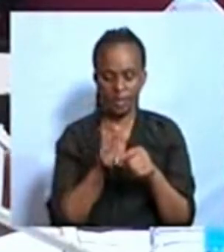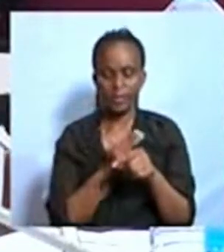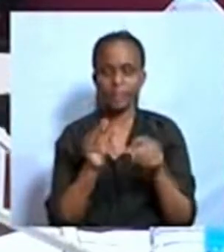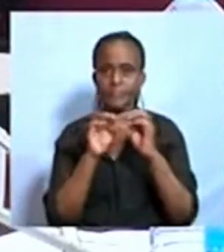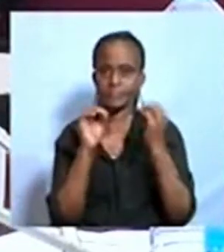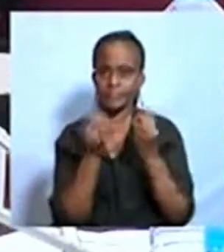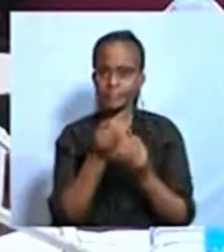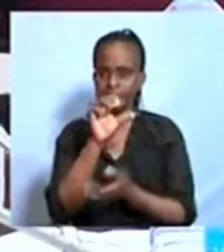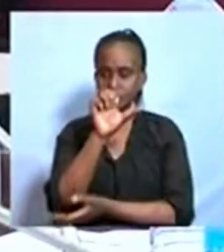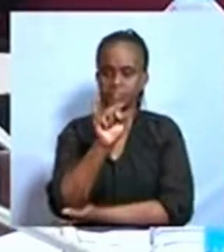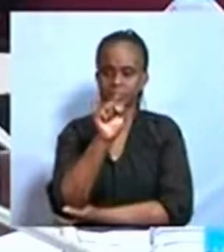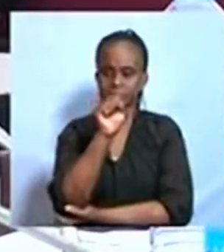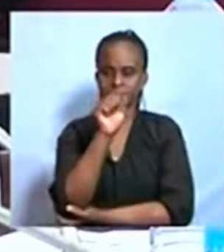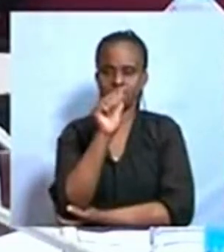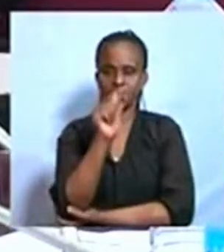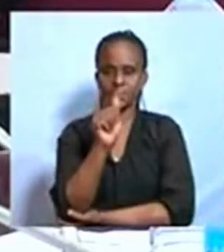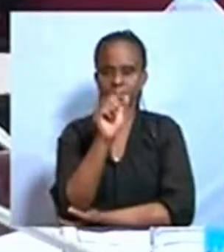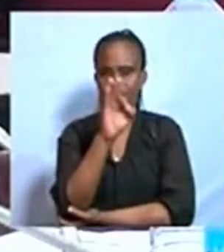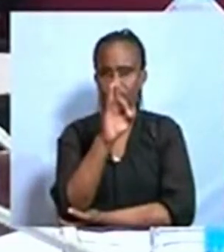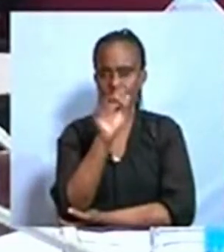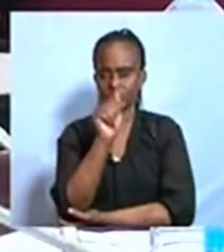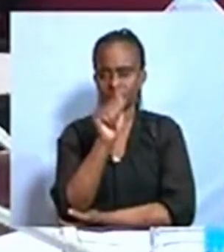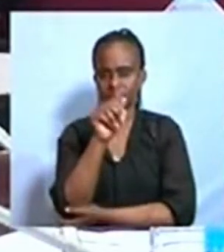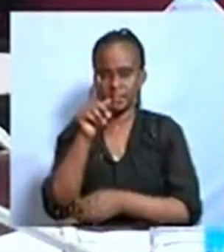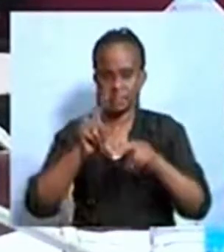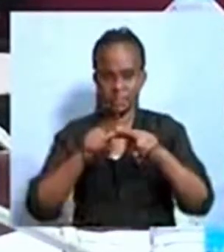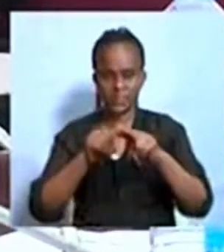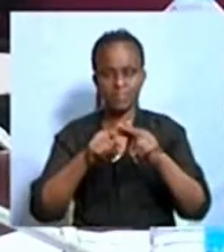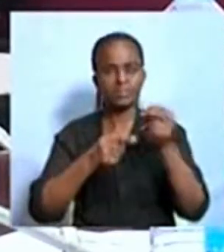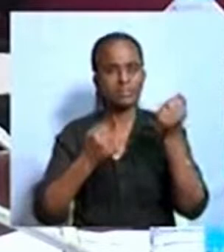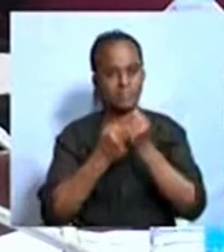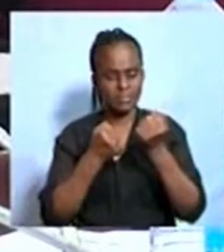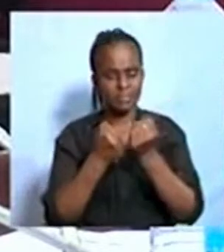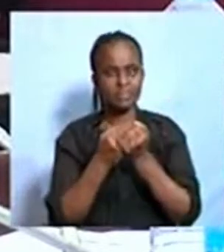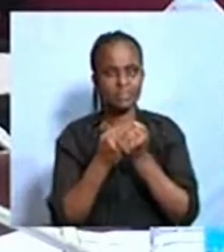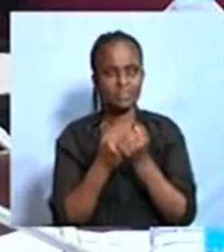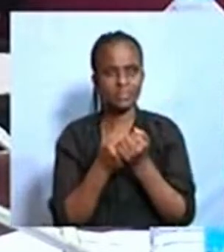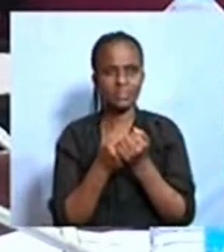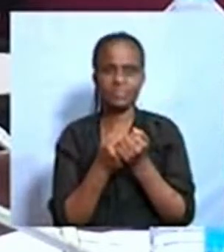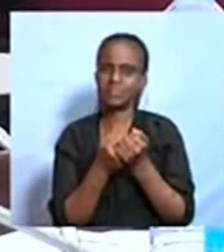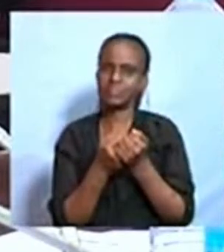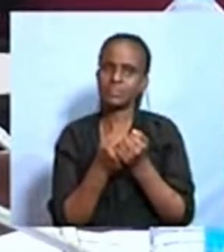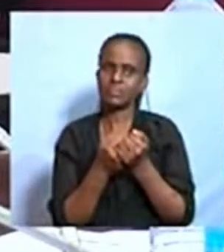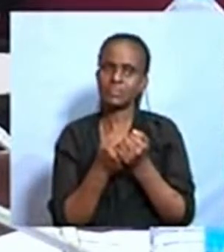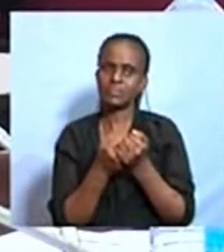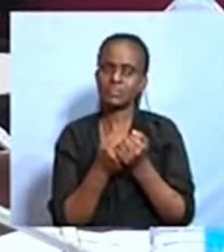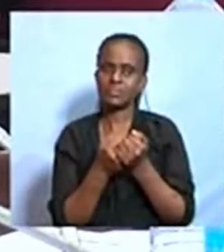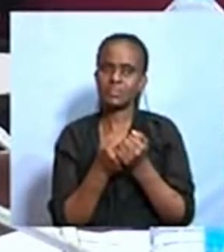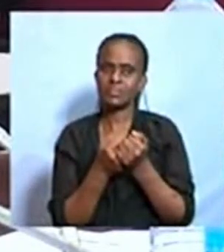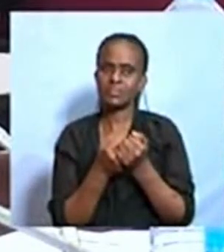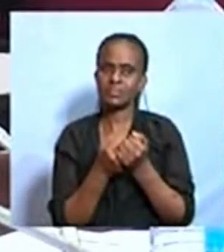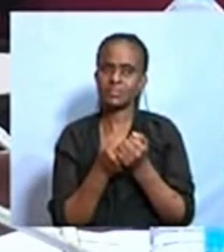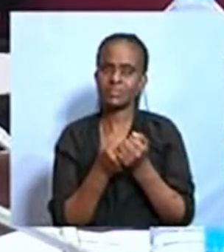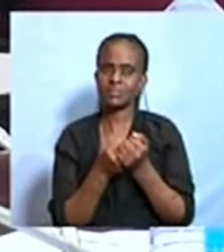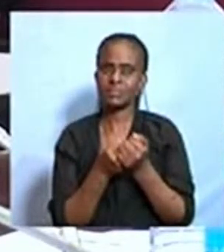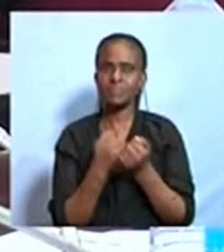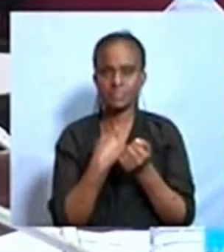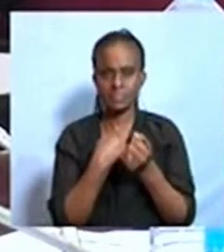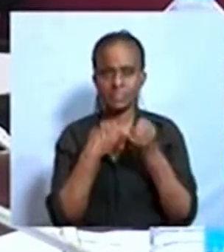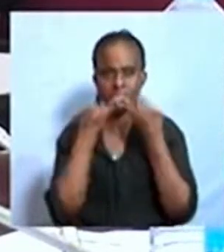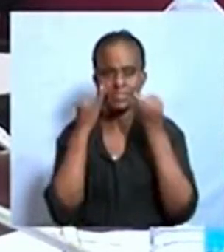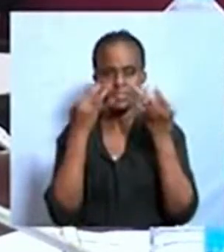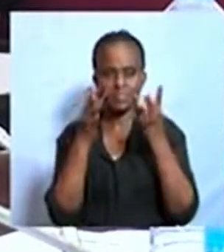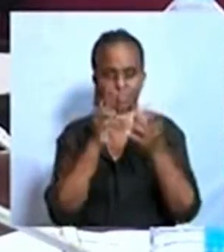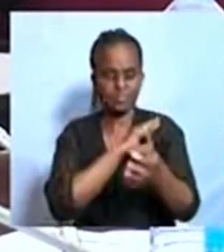organizations that will stand with the government to try and provide that support. Now, like I did indicate,